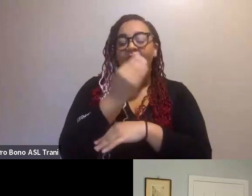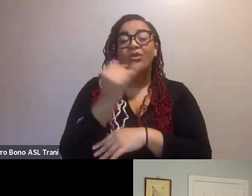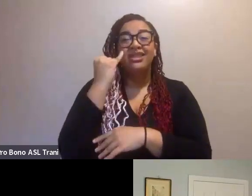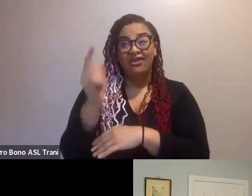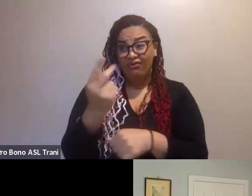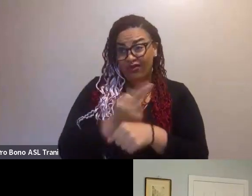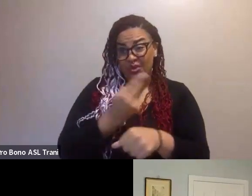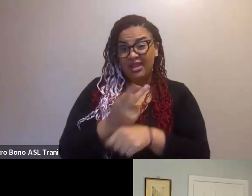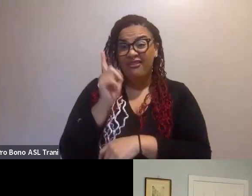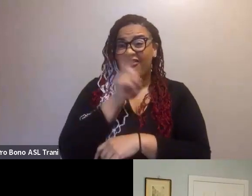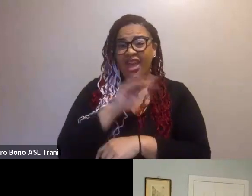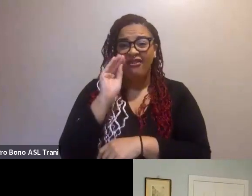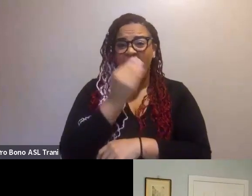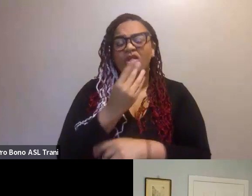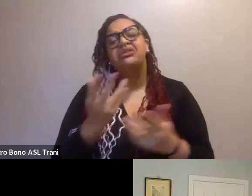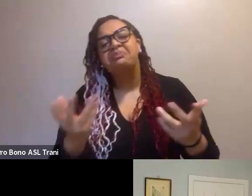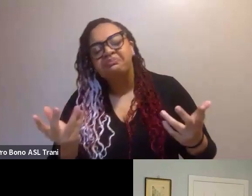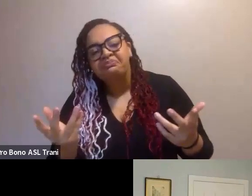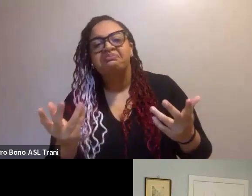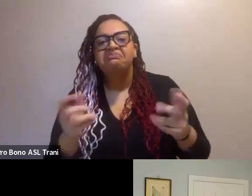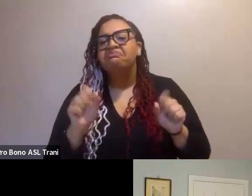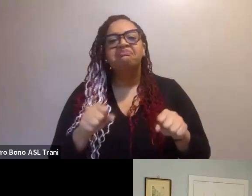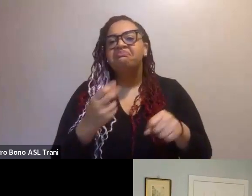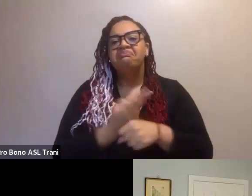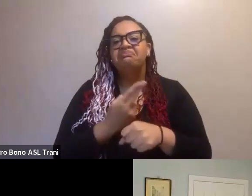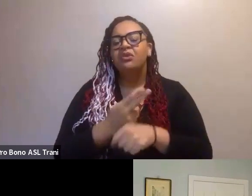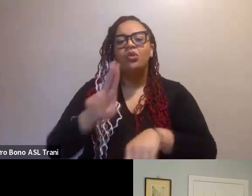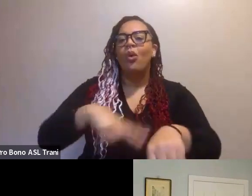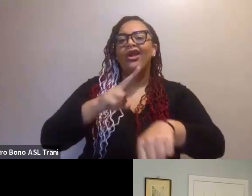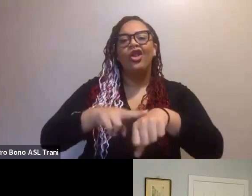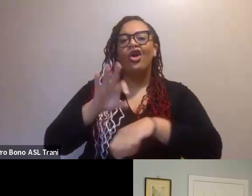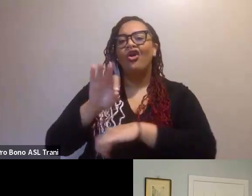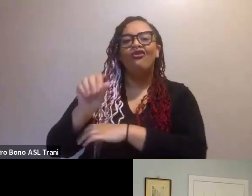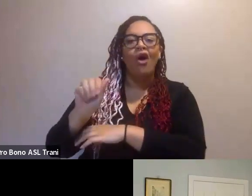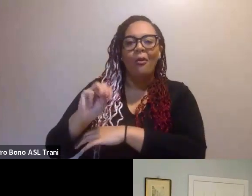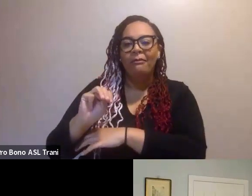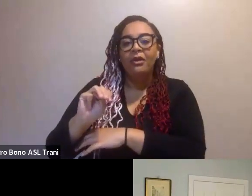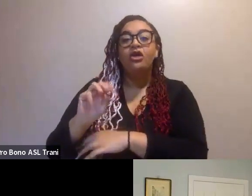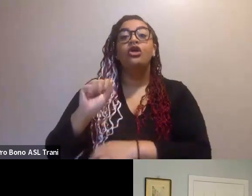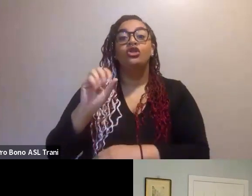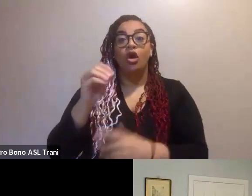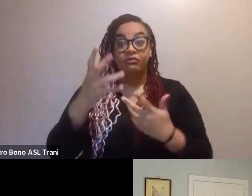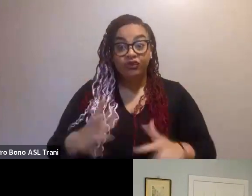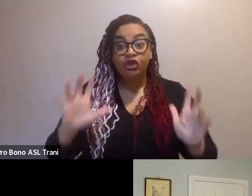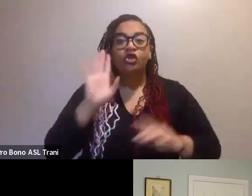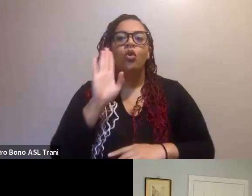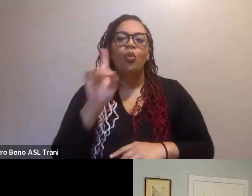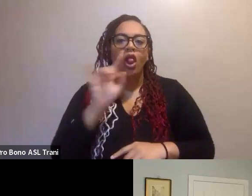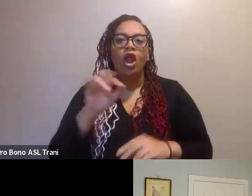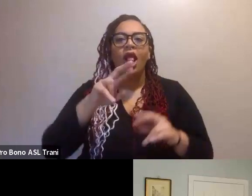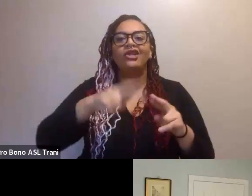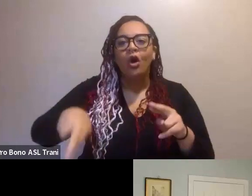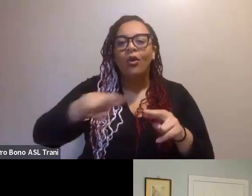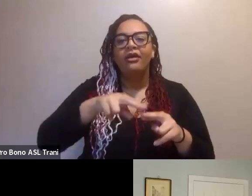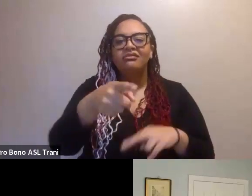you could just do do a regular foam. Cool. So in the end, it's going to look like this with like a donut, and you're going